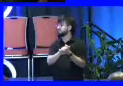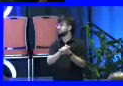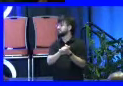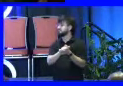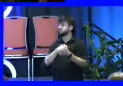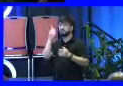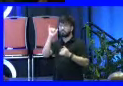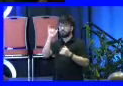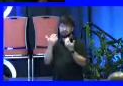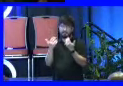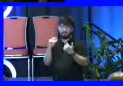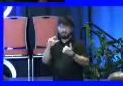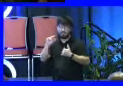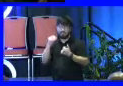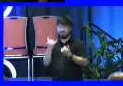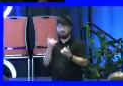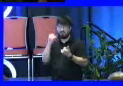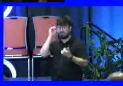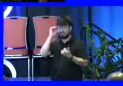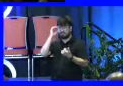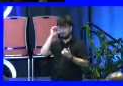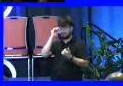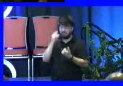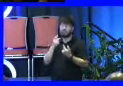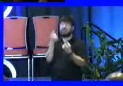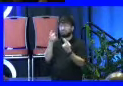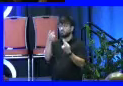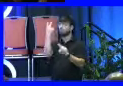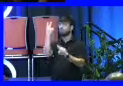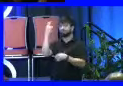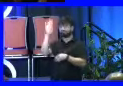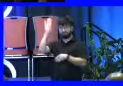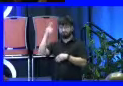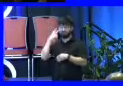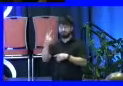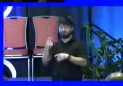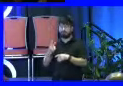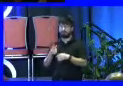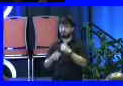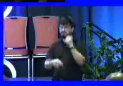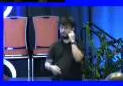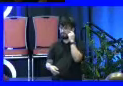Looks like maybe not right now. Maybe oh, 2 hands came up. Okay.